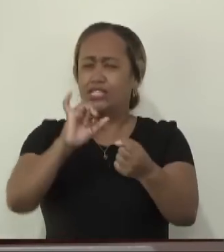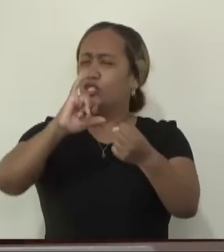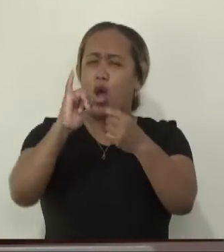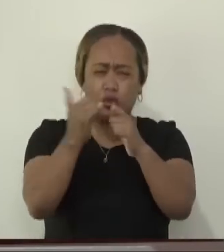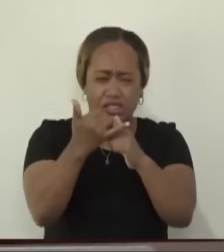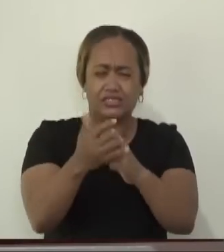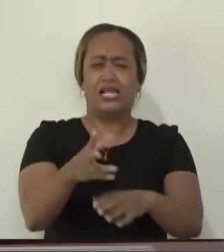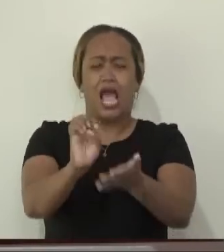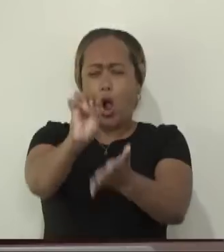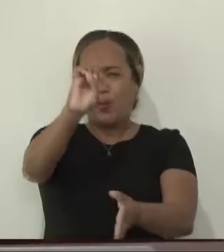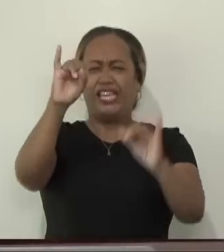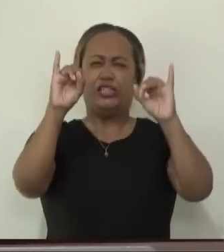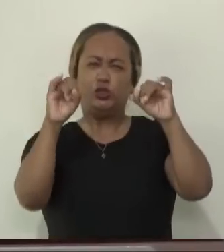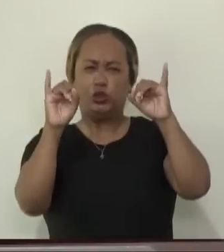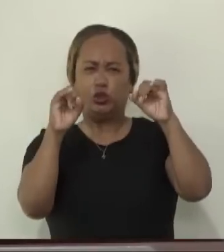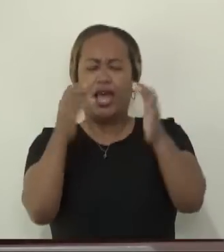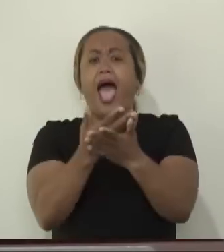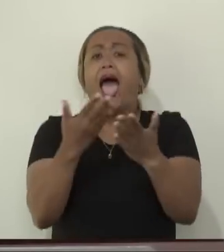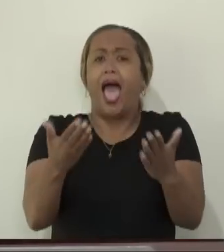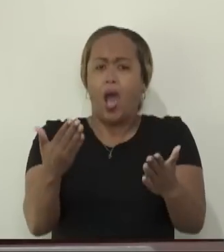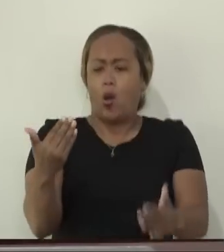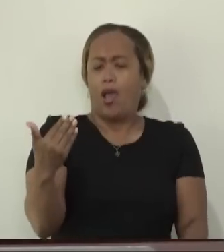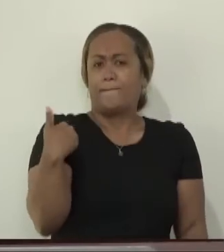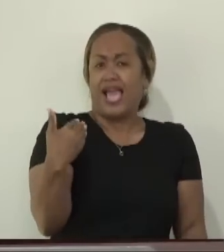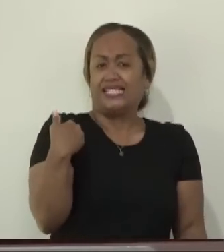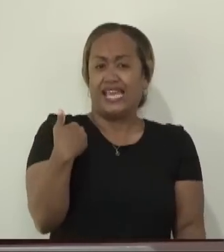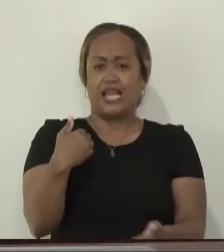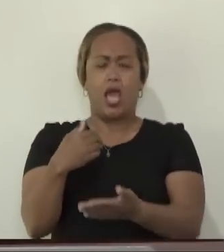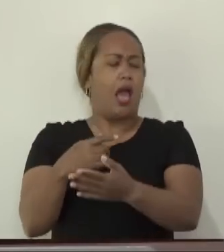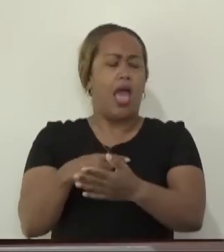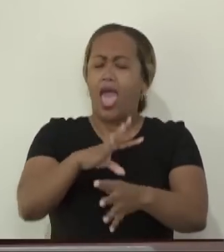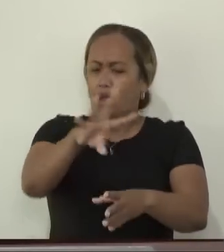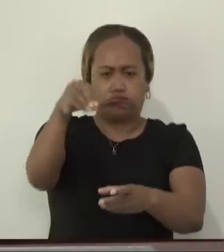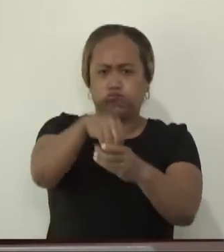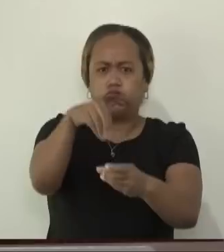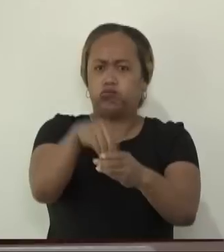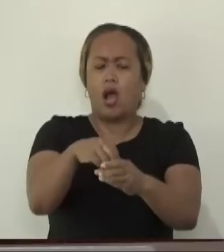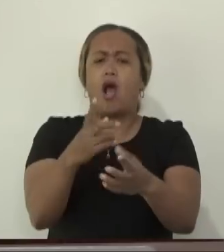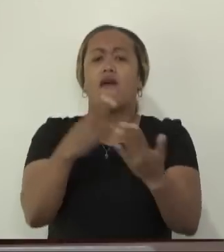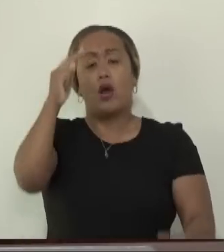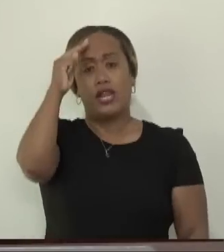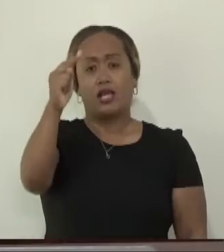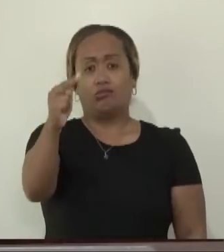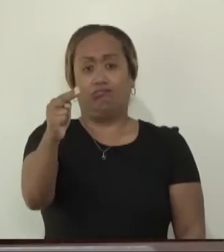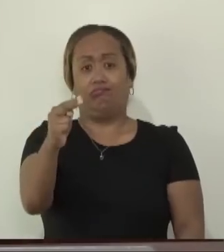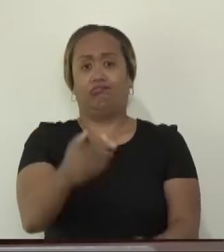and economic issues that are impacting virtually every aspect of our national